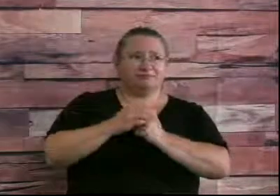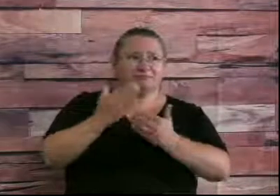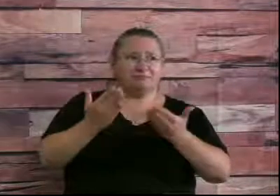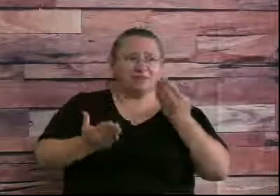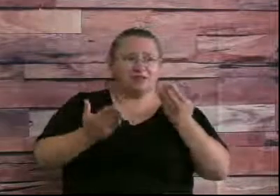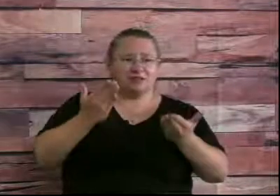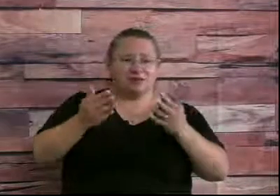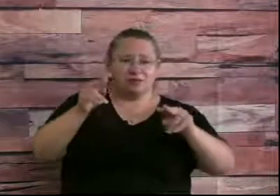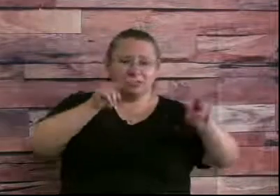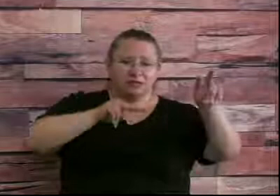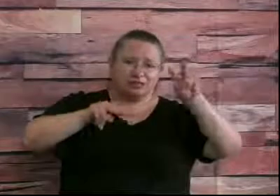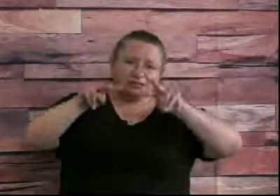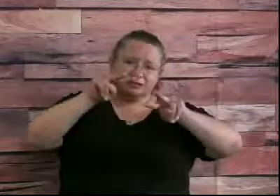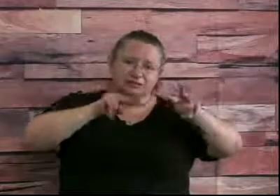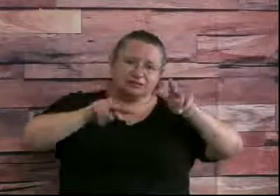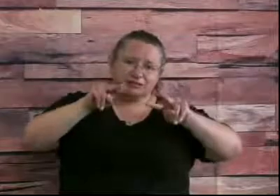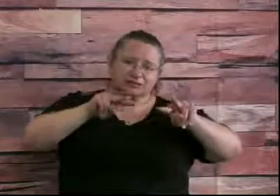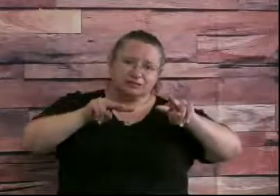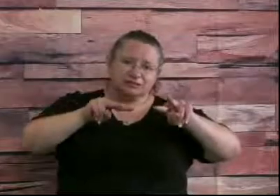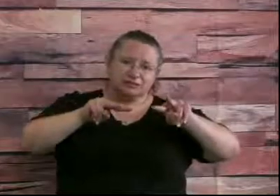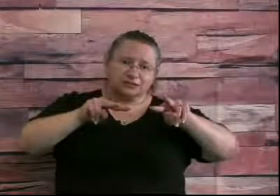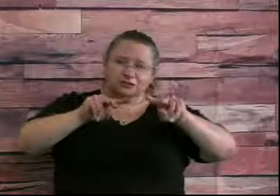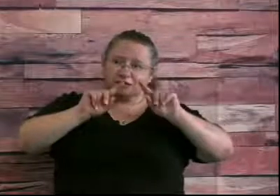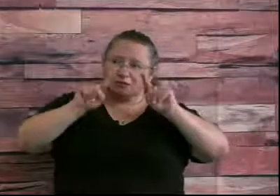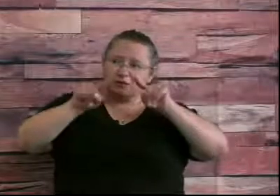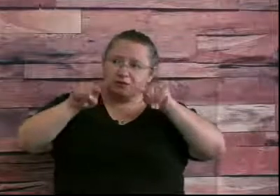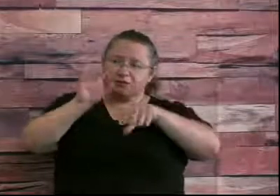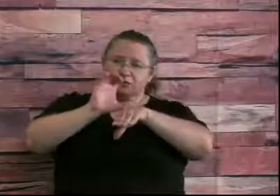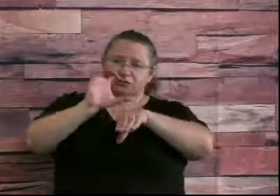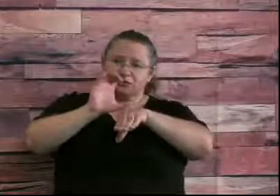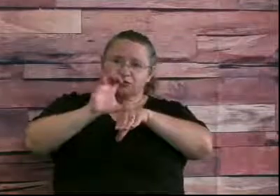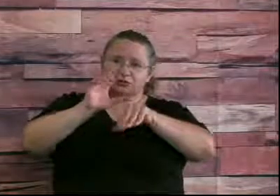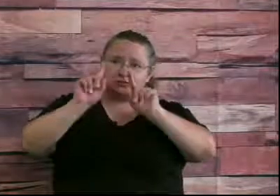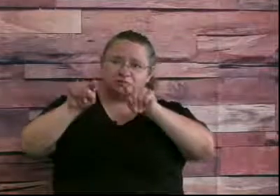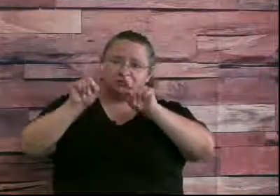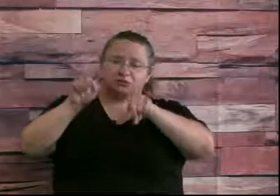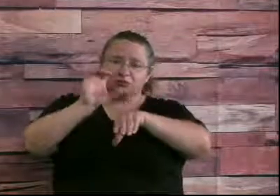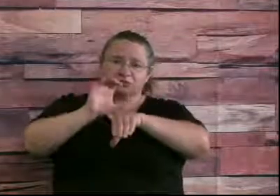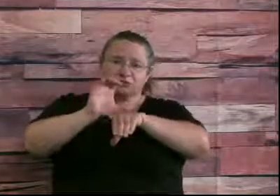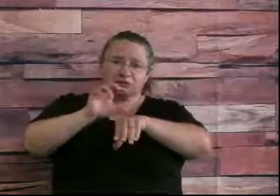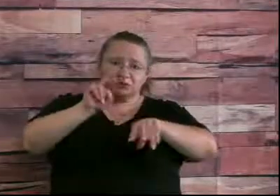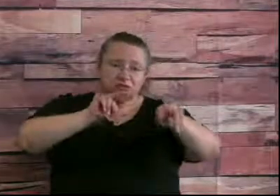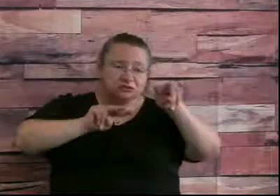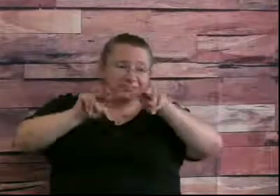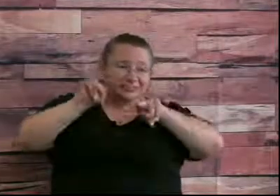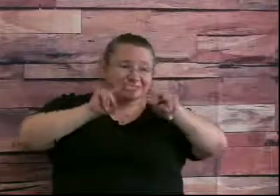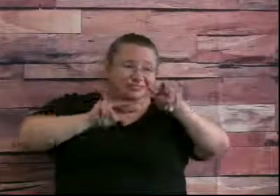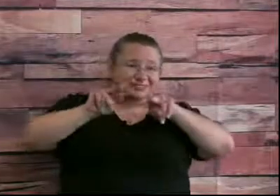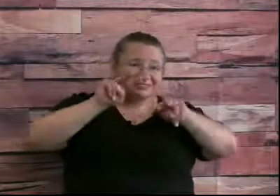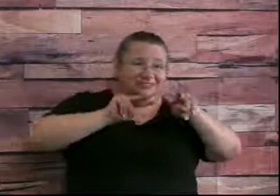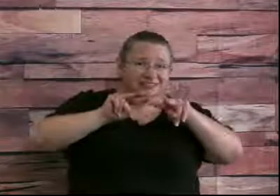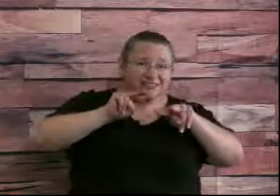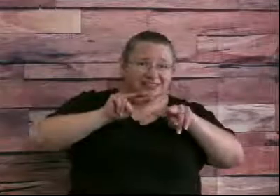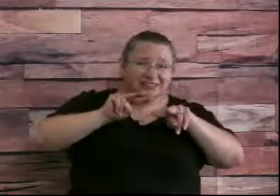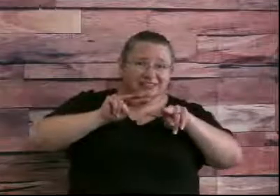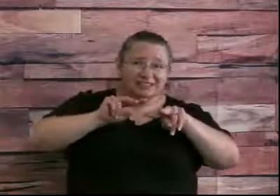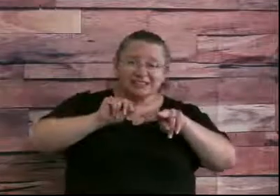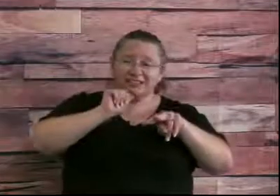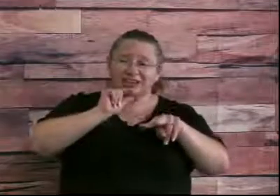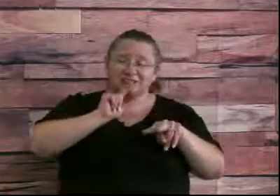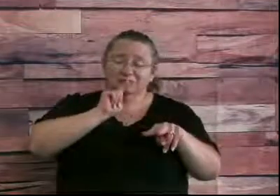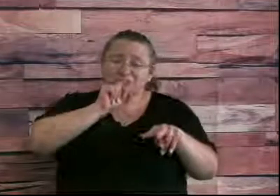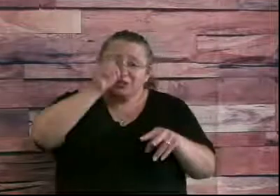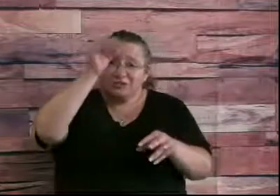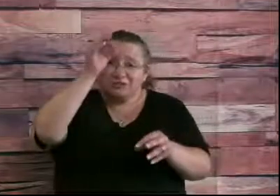Maybe what they see is obligation for attendance. Maybe they see a lot of hypocrisy without genuine